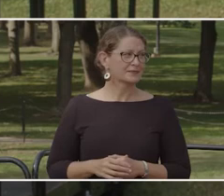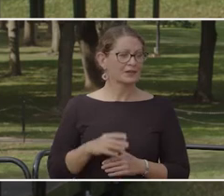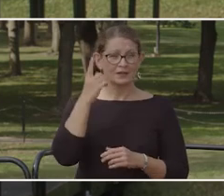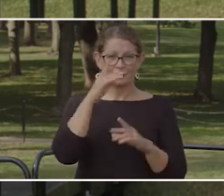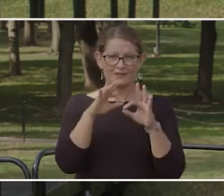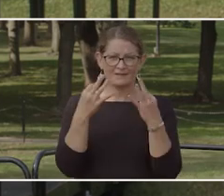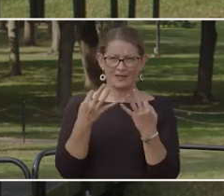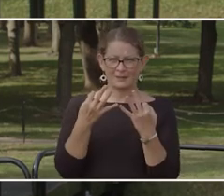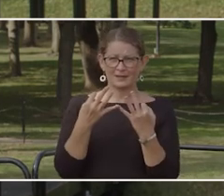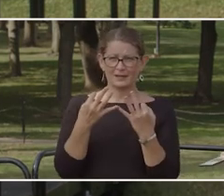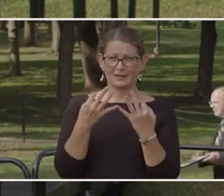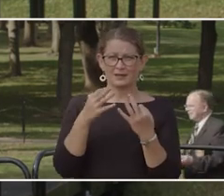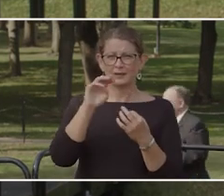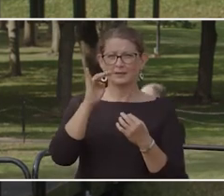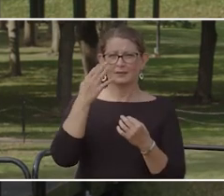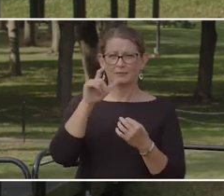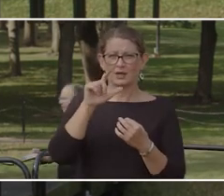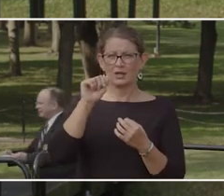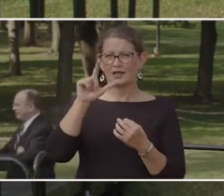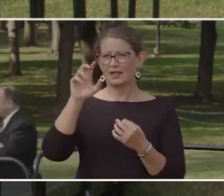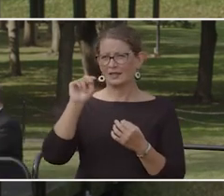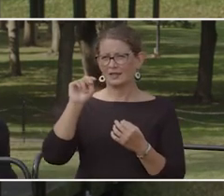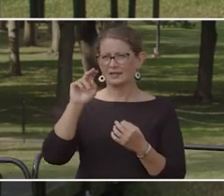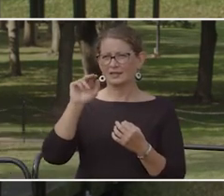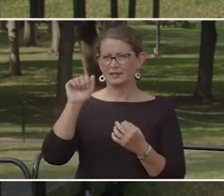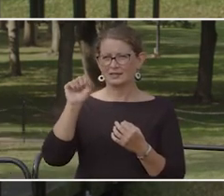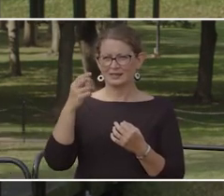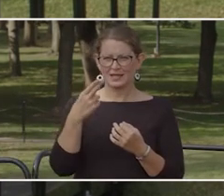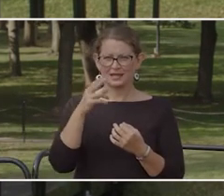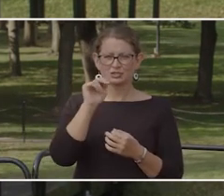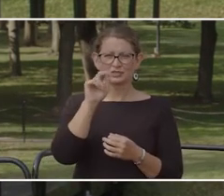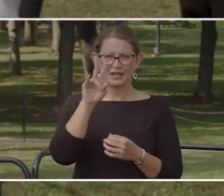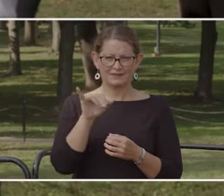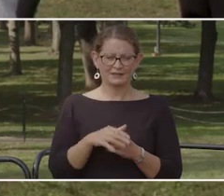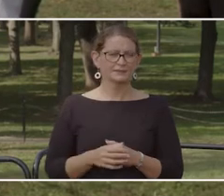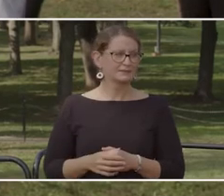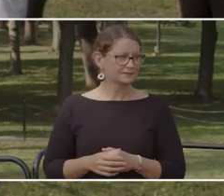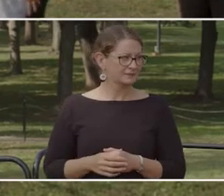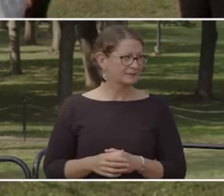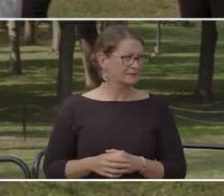behalf of his family, Michael Allen Nash, Navy.